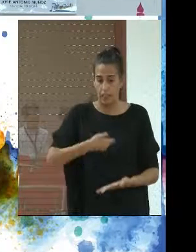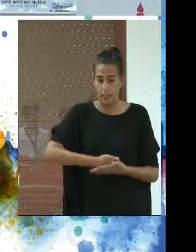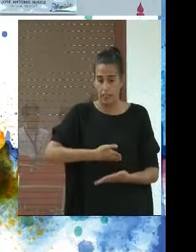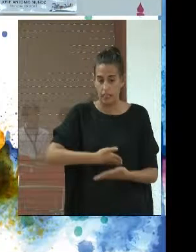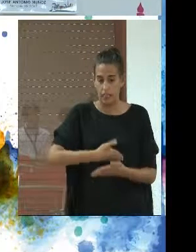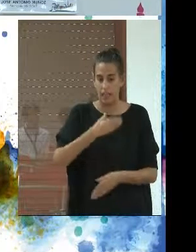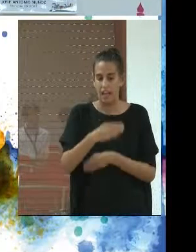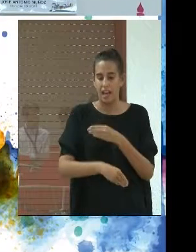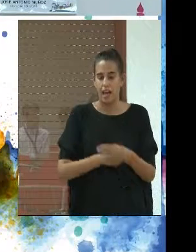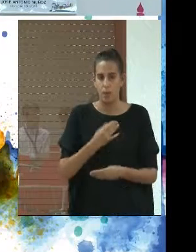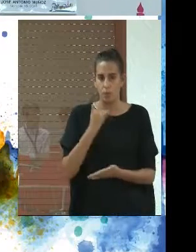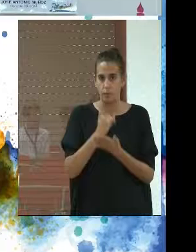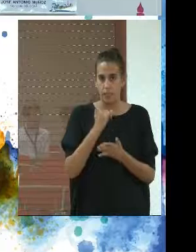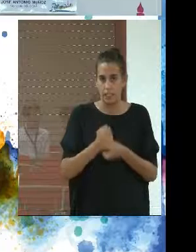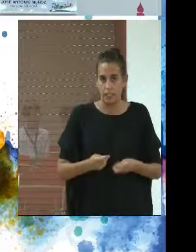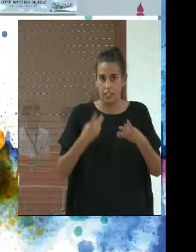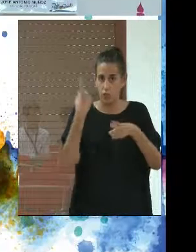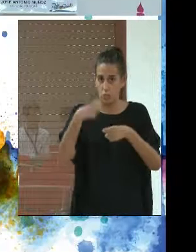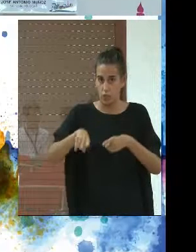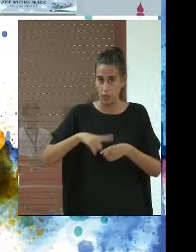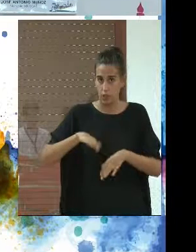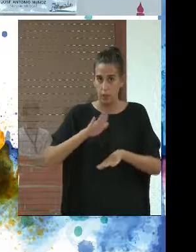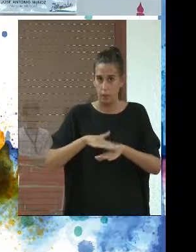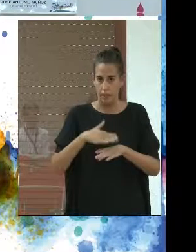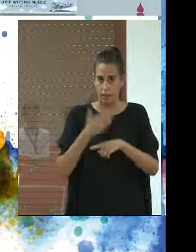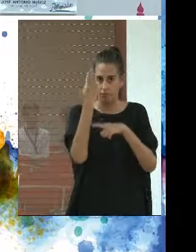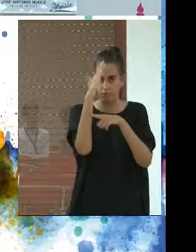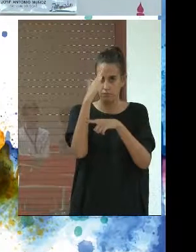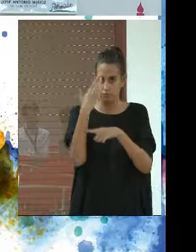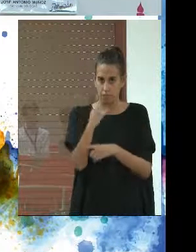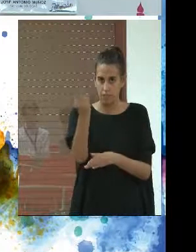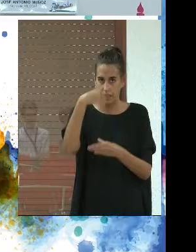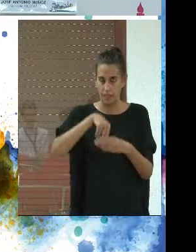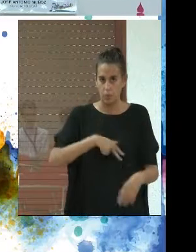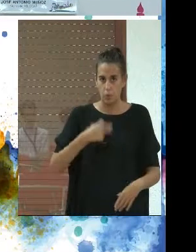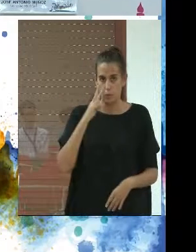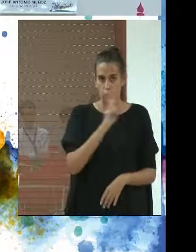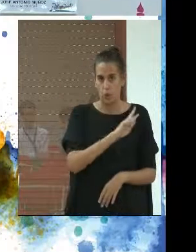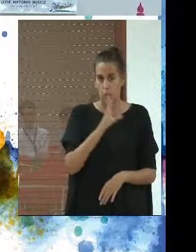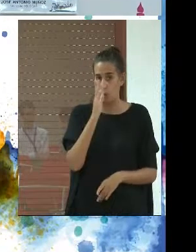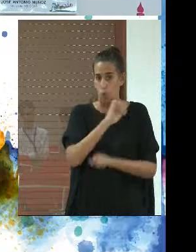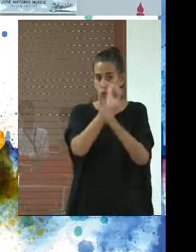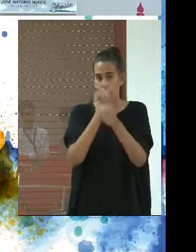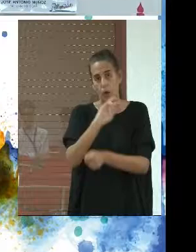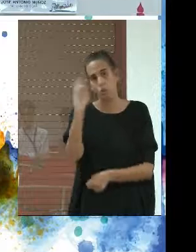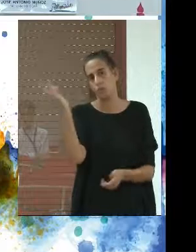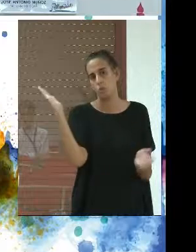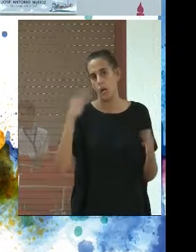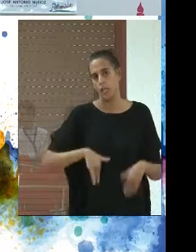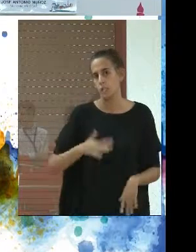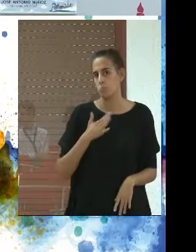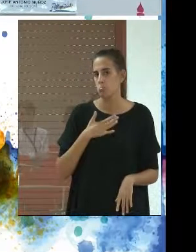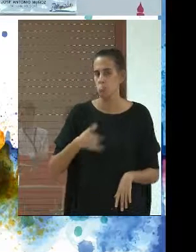study has allowed us to develop models and objects to show them and to in the